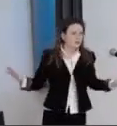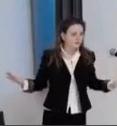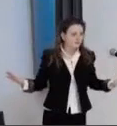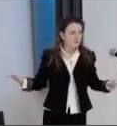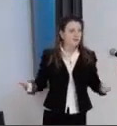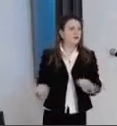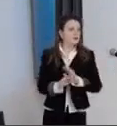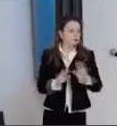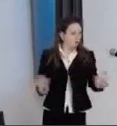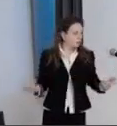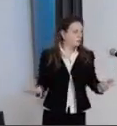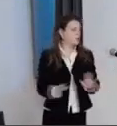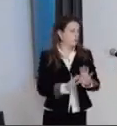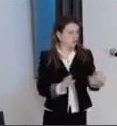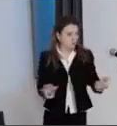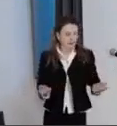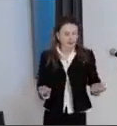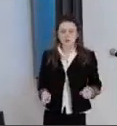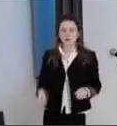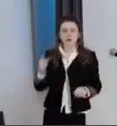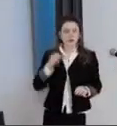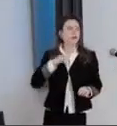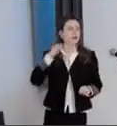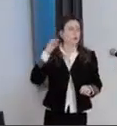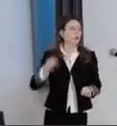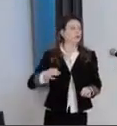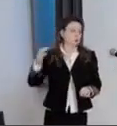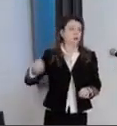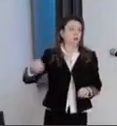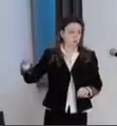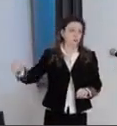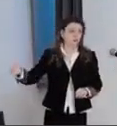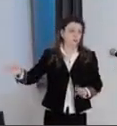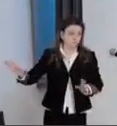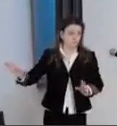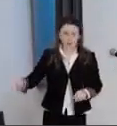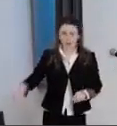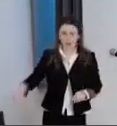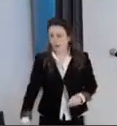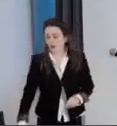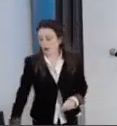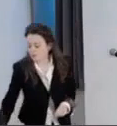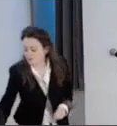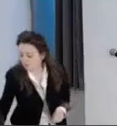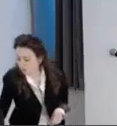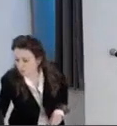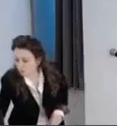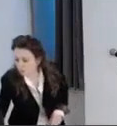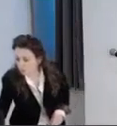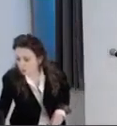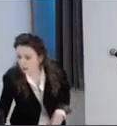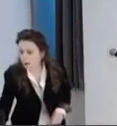never need knowledge of natural kinds, whereas I think we sometimes do.